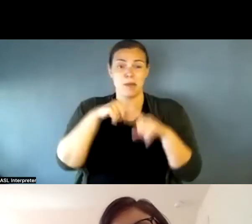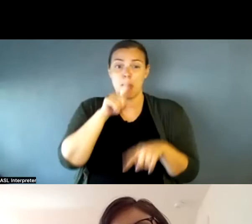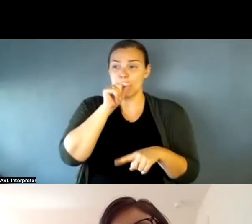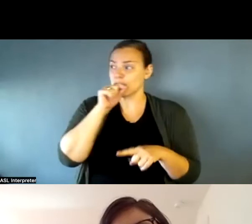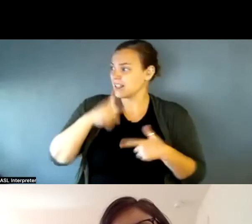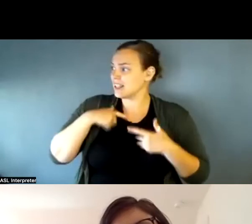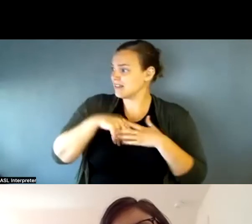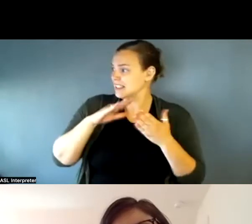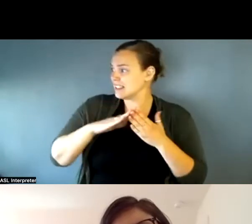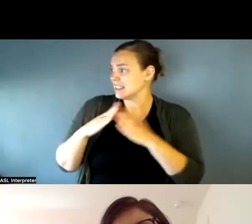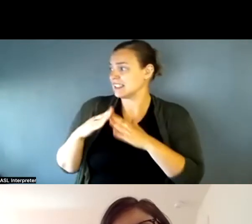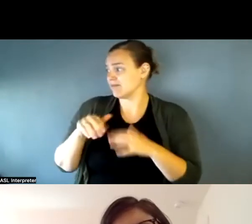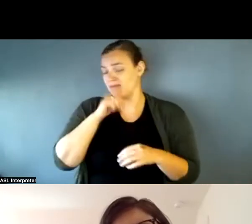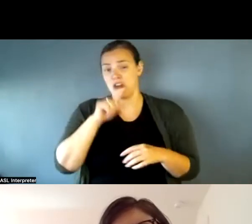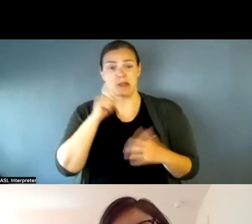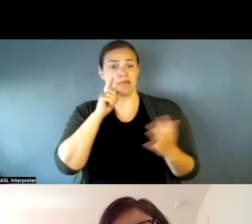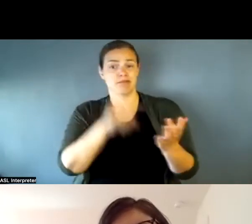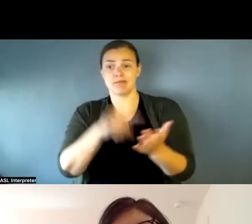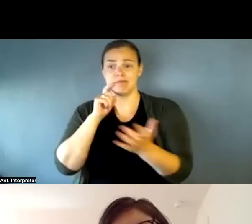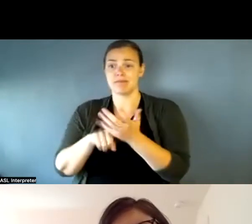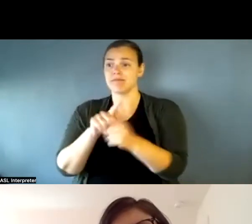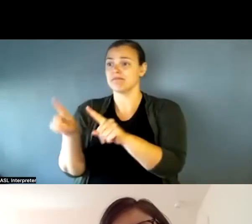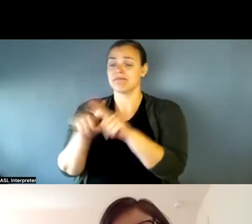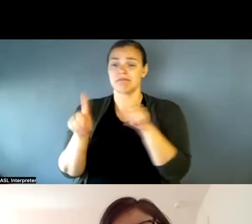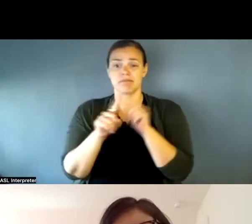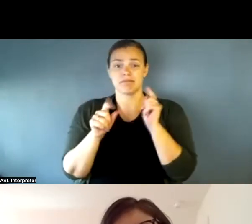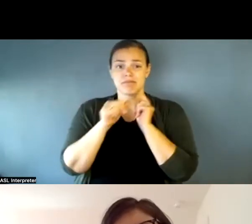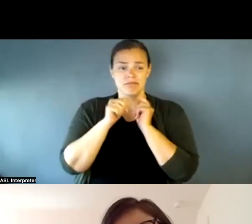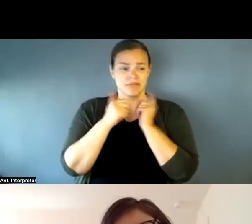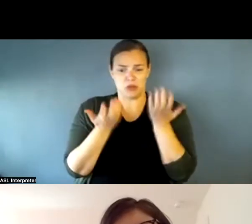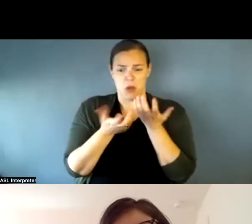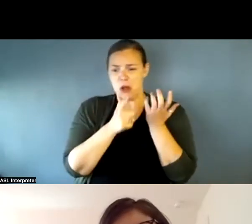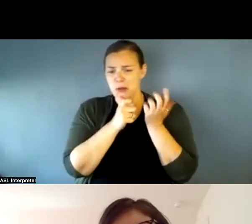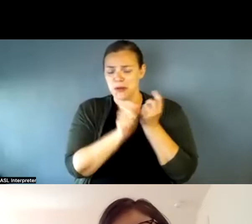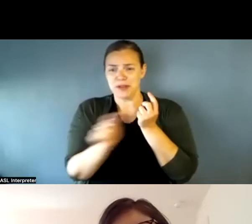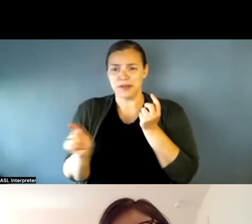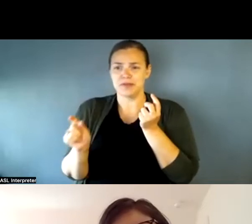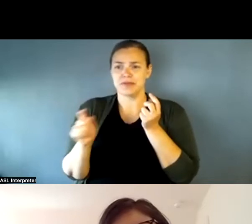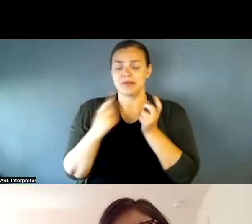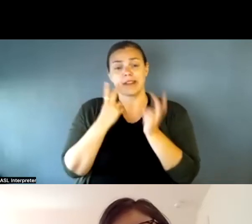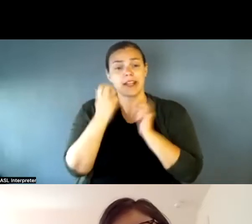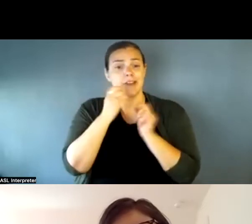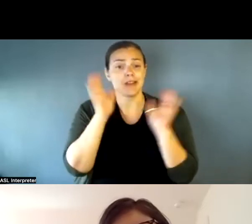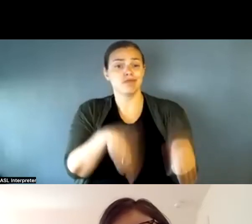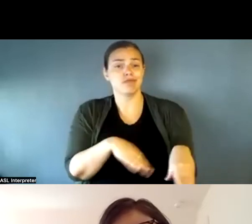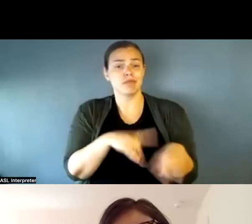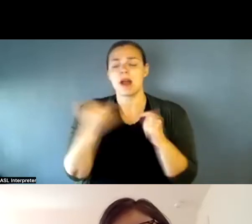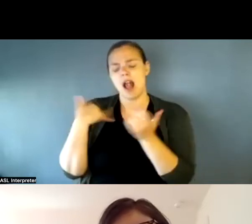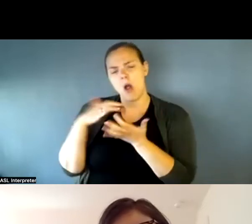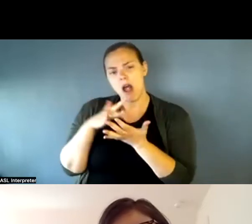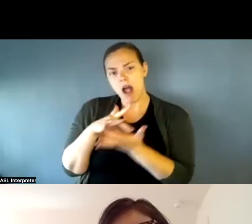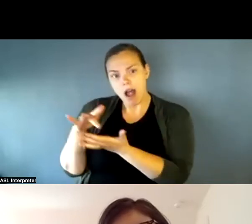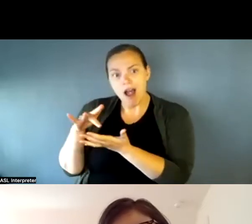didn't know the difference between all the little brown birds that I see every day. And now that I know them a little better